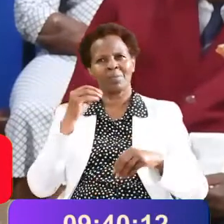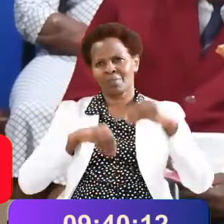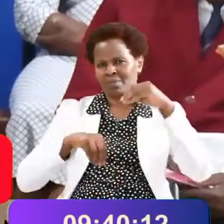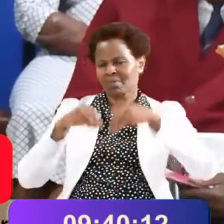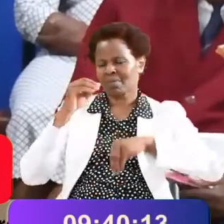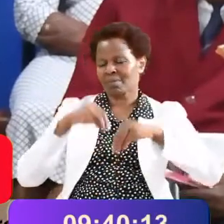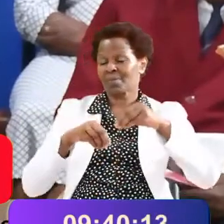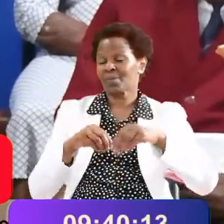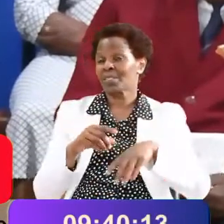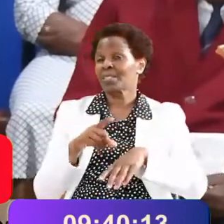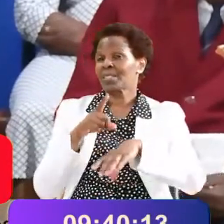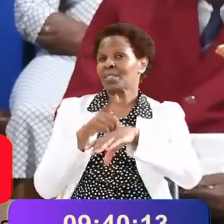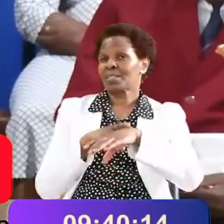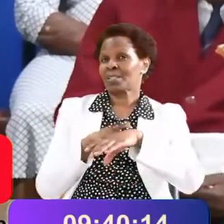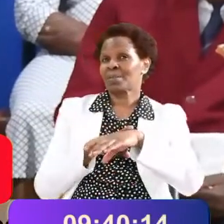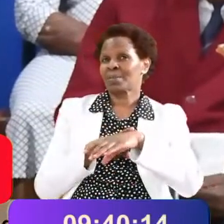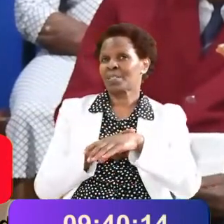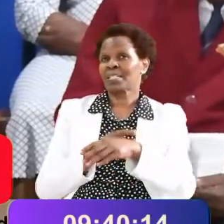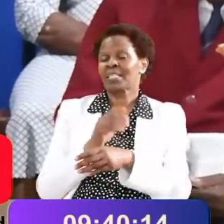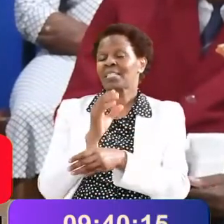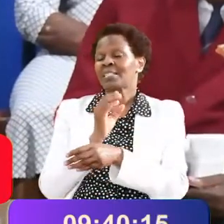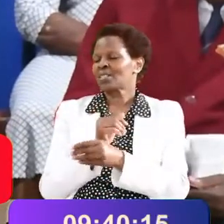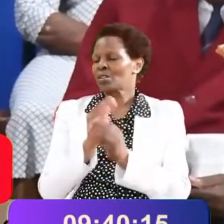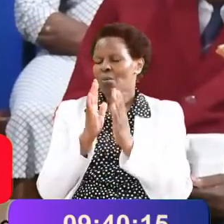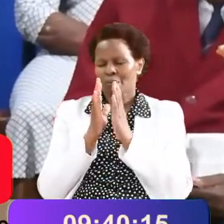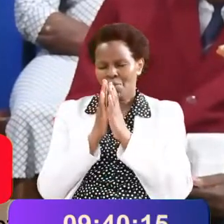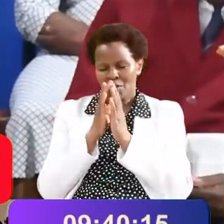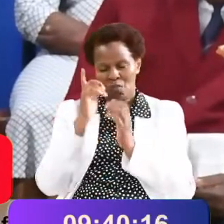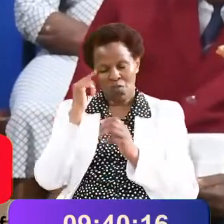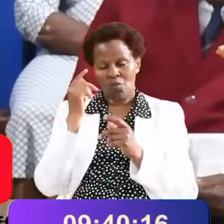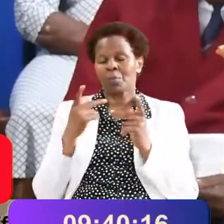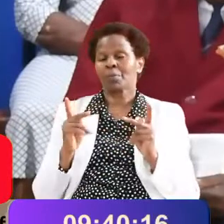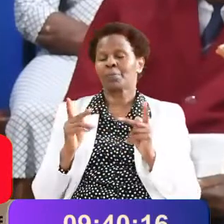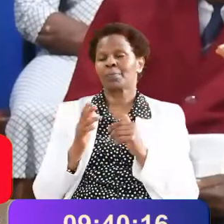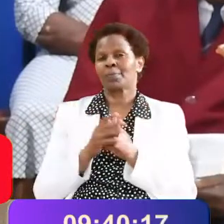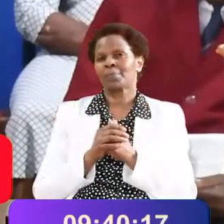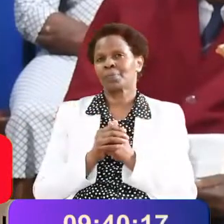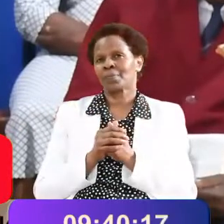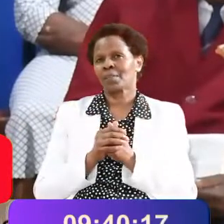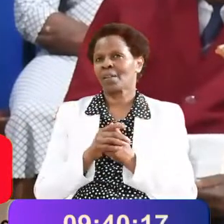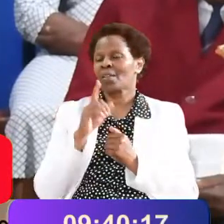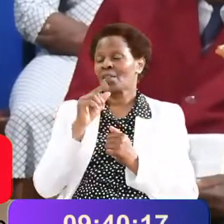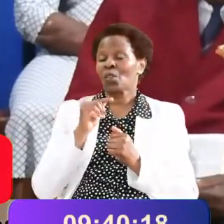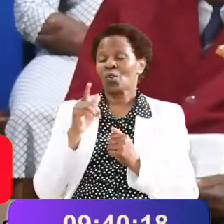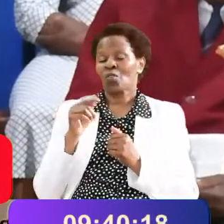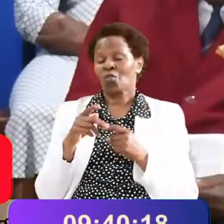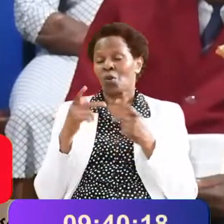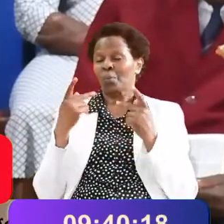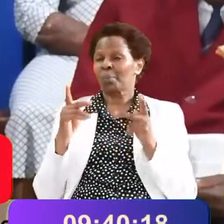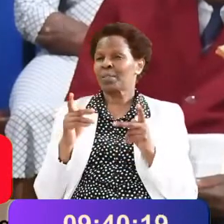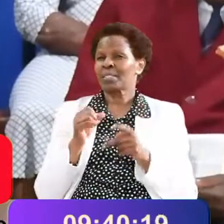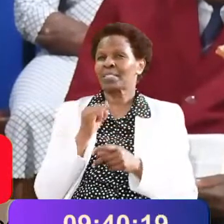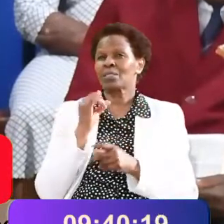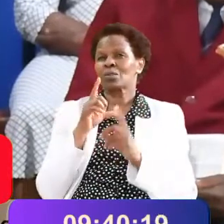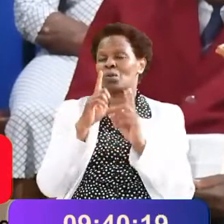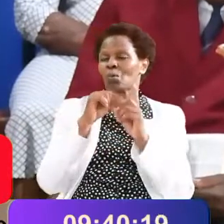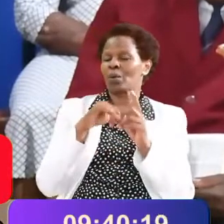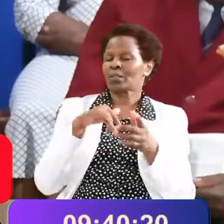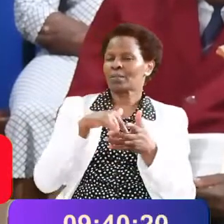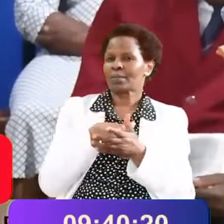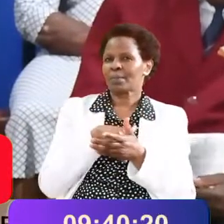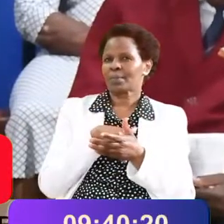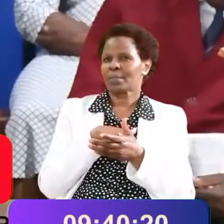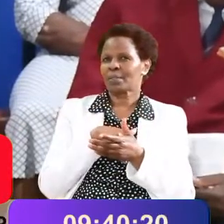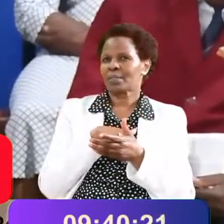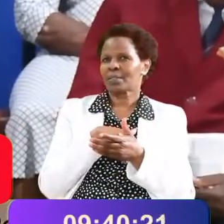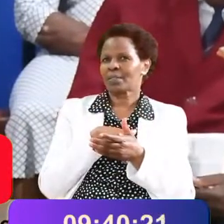election period, and the church has been praying for peace. And therefore, peace is a word that is